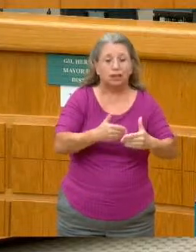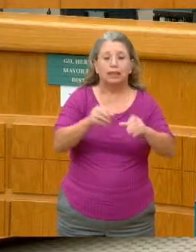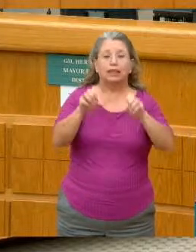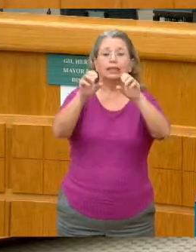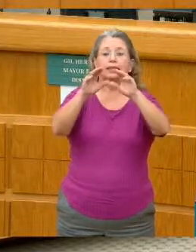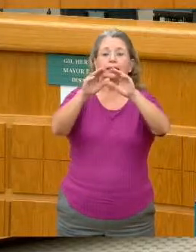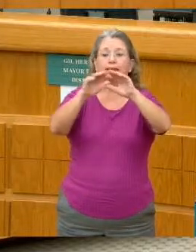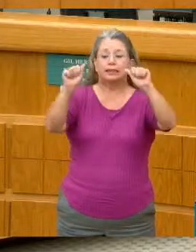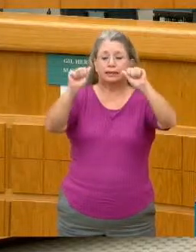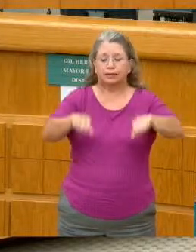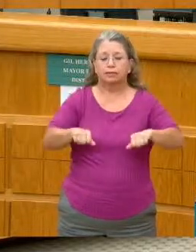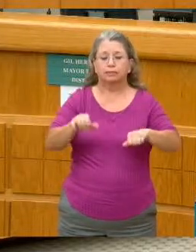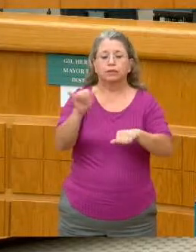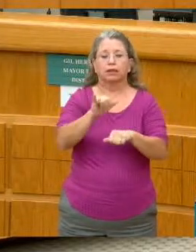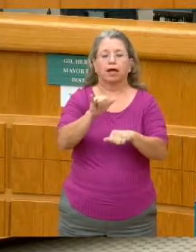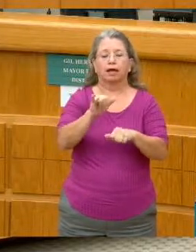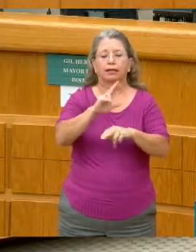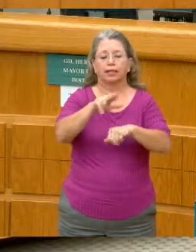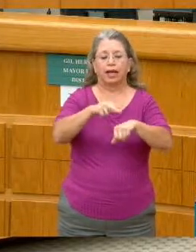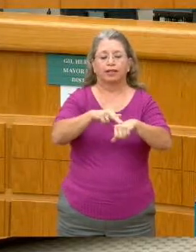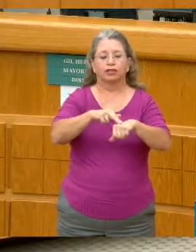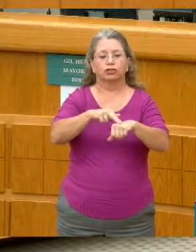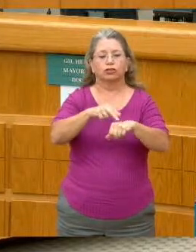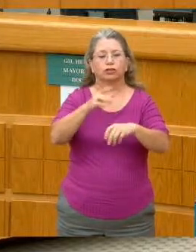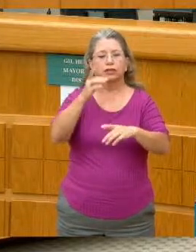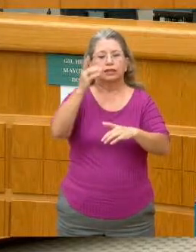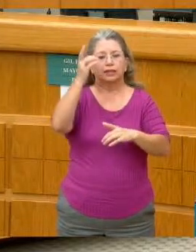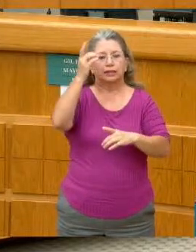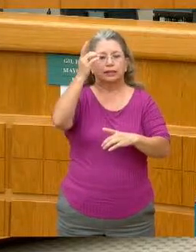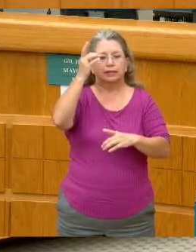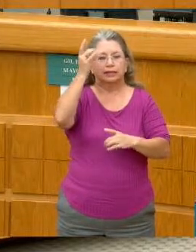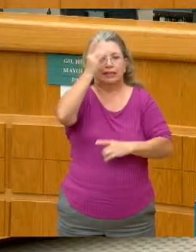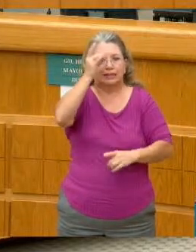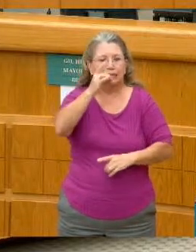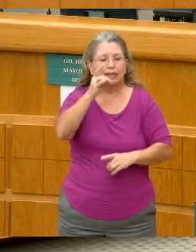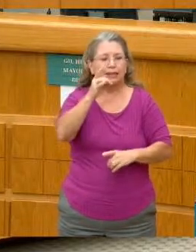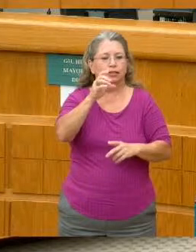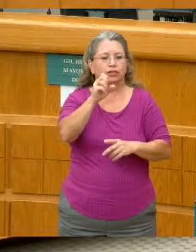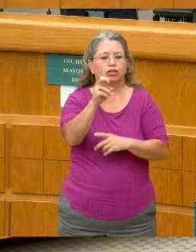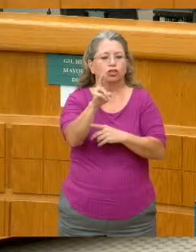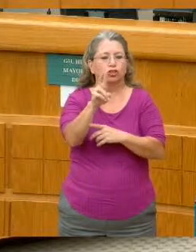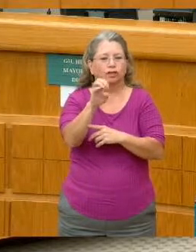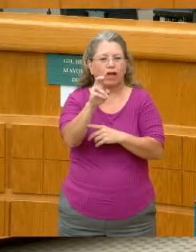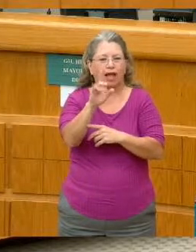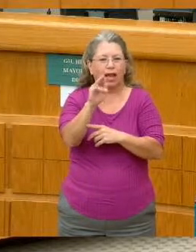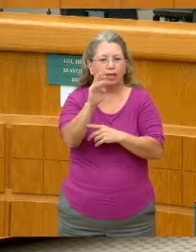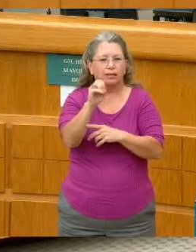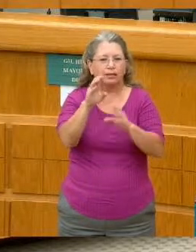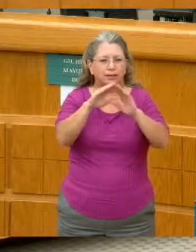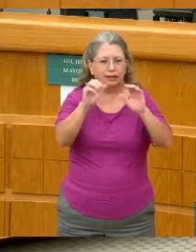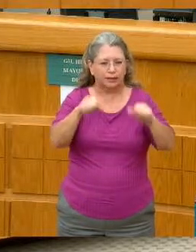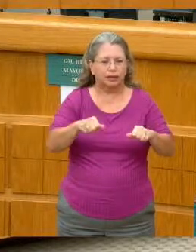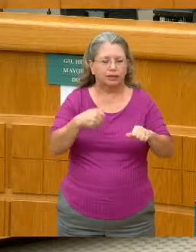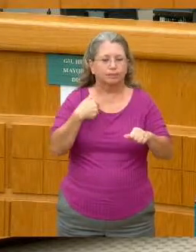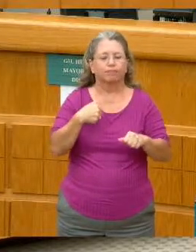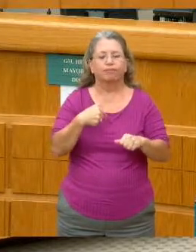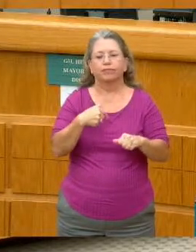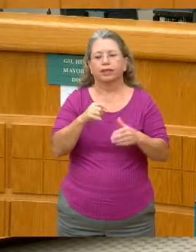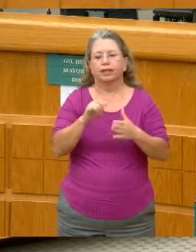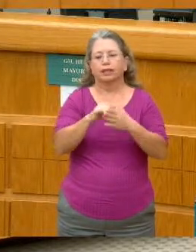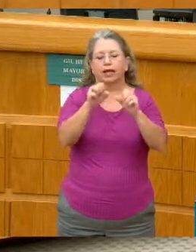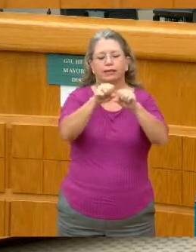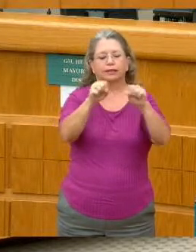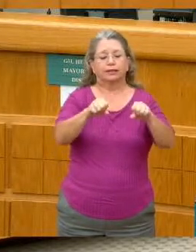Electronic Disease Surveillance System that we call the NED system, it's the system where everyone in